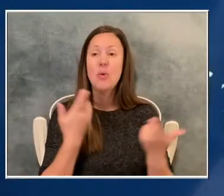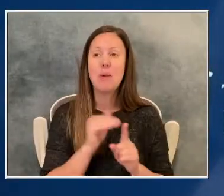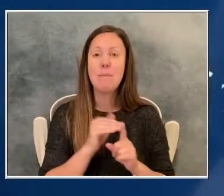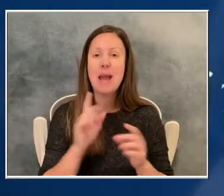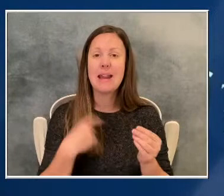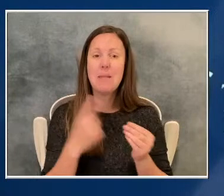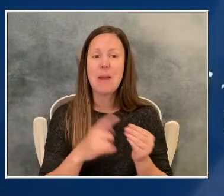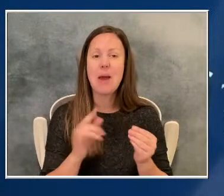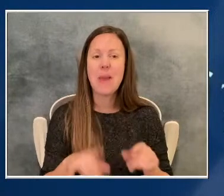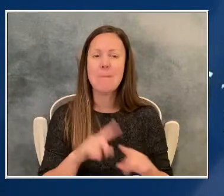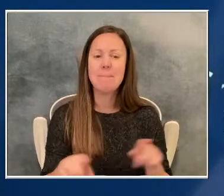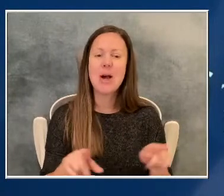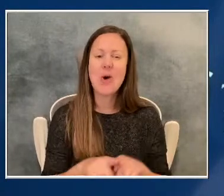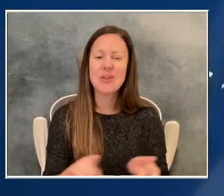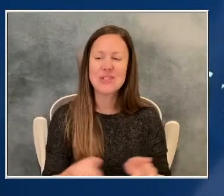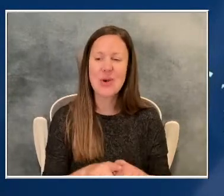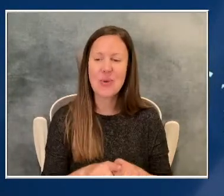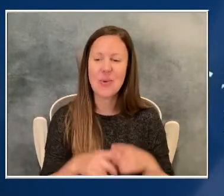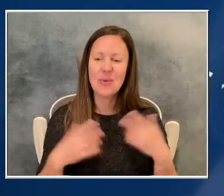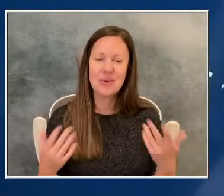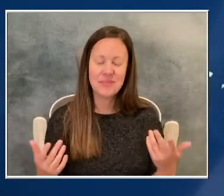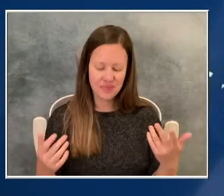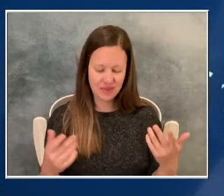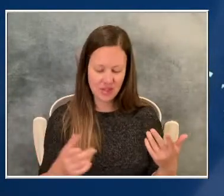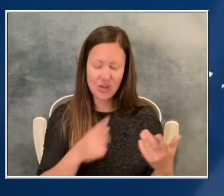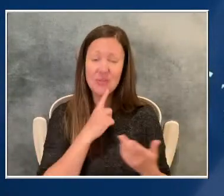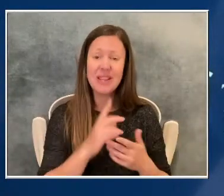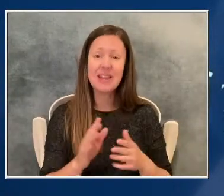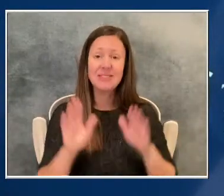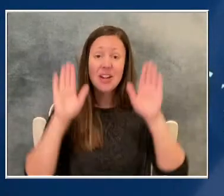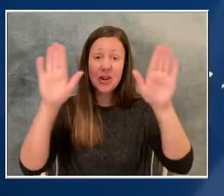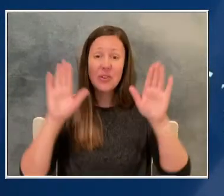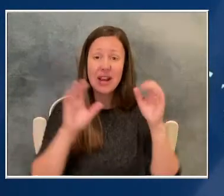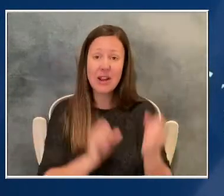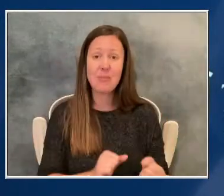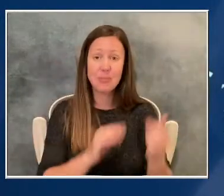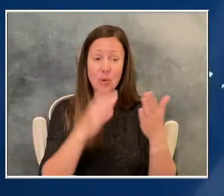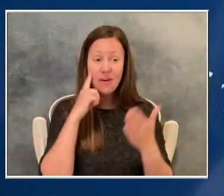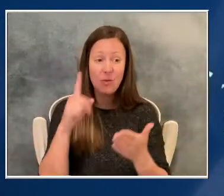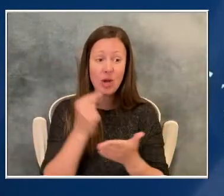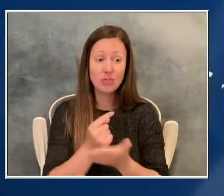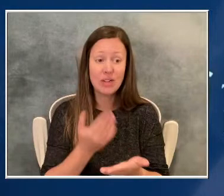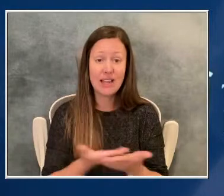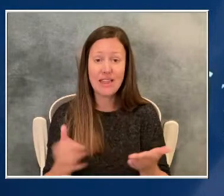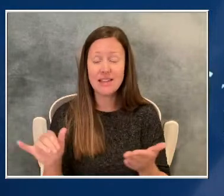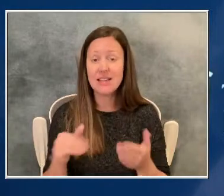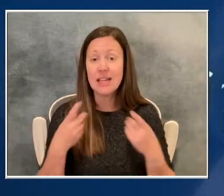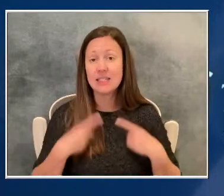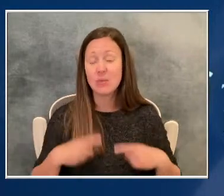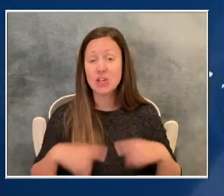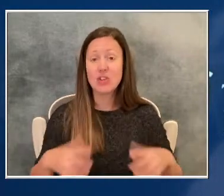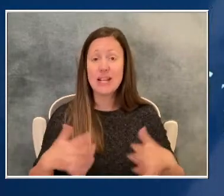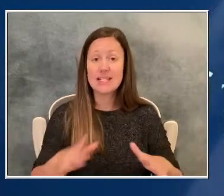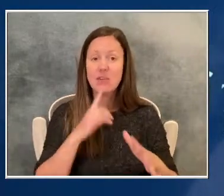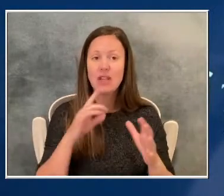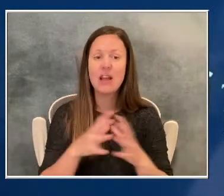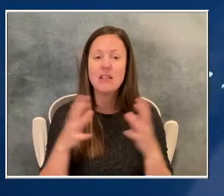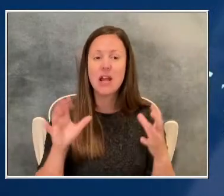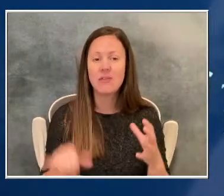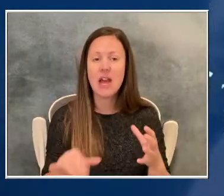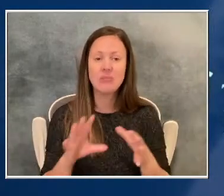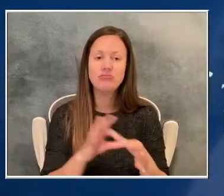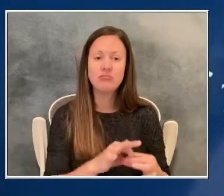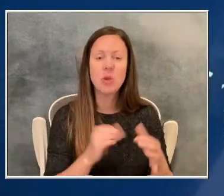also, there are great approaches to treating things like depression and anxiety, and a lot of that has to do with changing how you